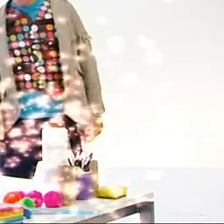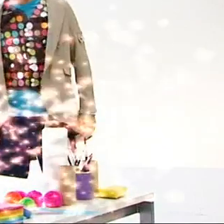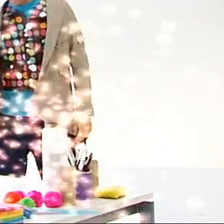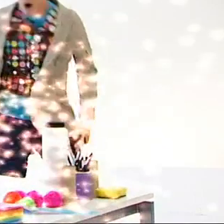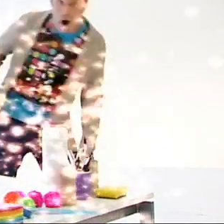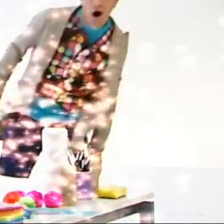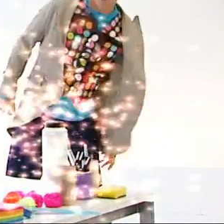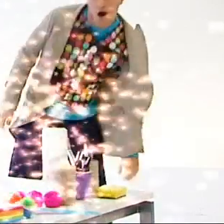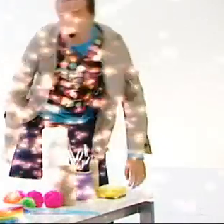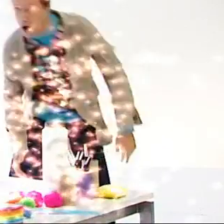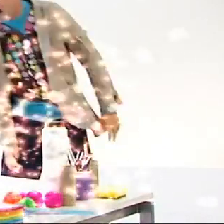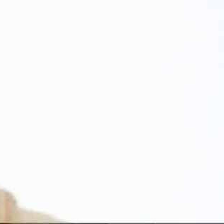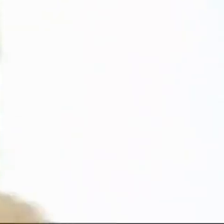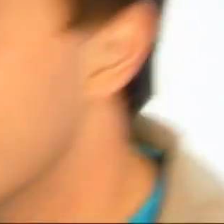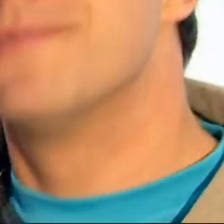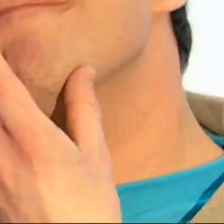Mr. Maker!